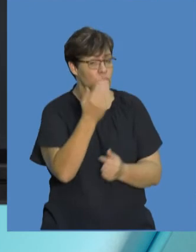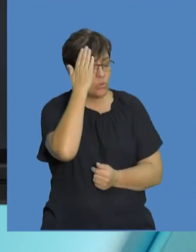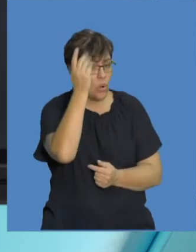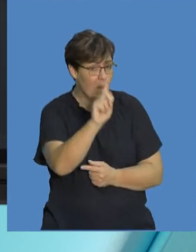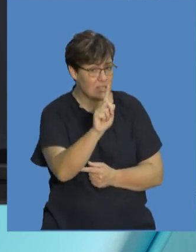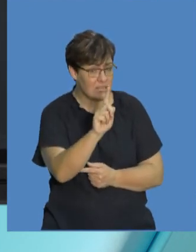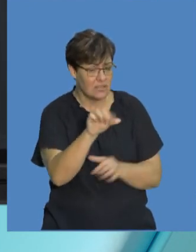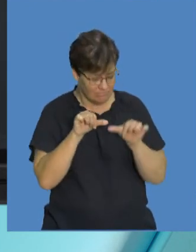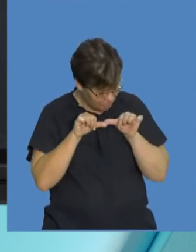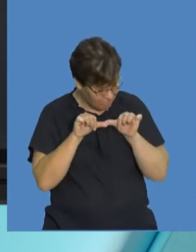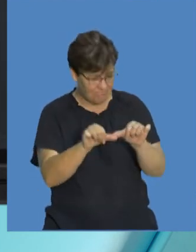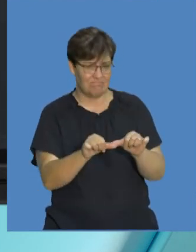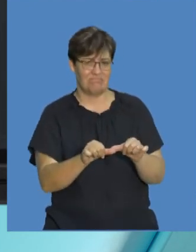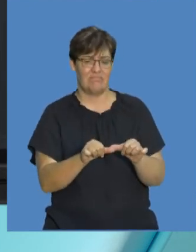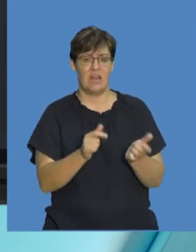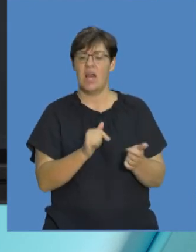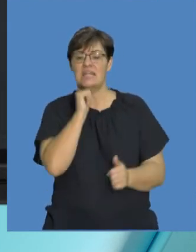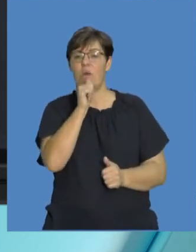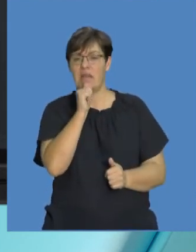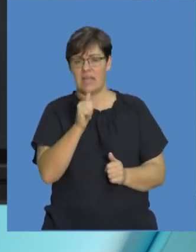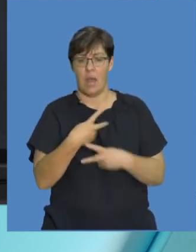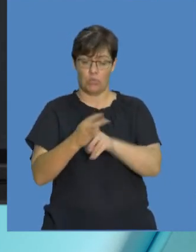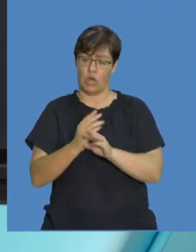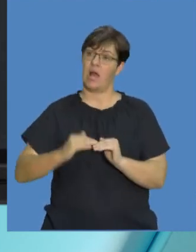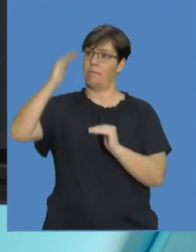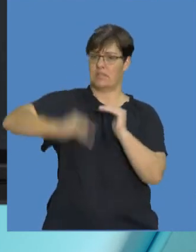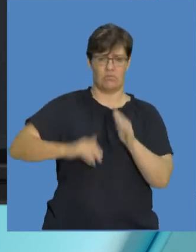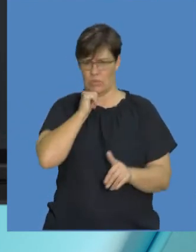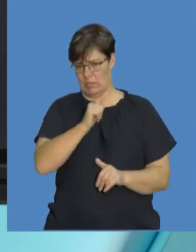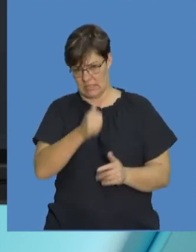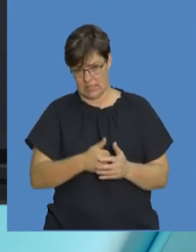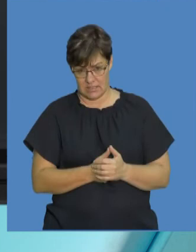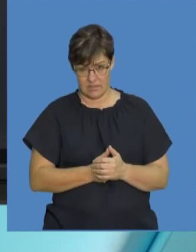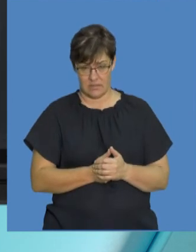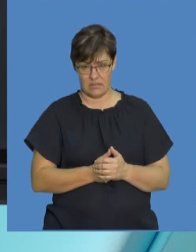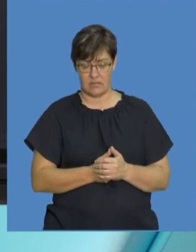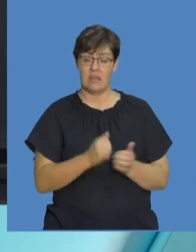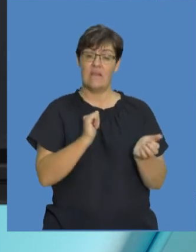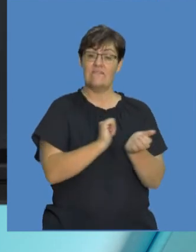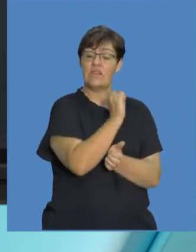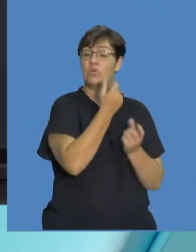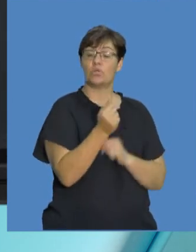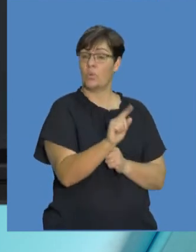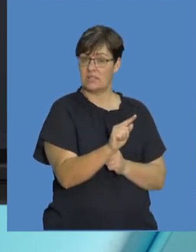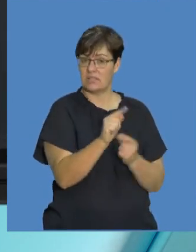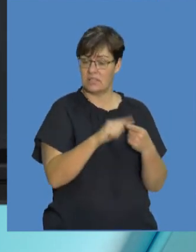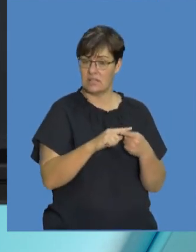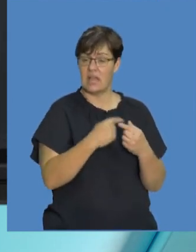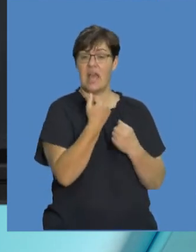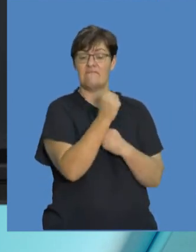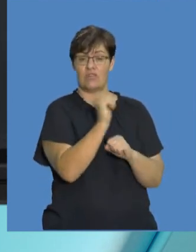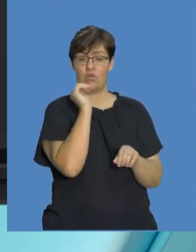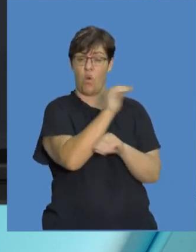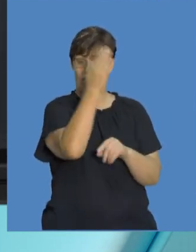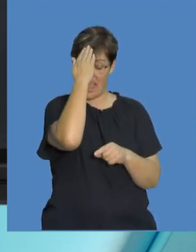And what do we know about fixed cost? They remain fixed, immaterial of the levels of production. Therefore, fixed cost